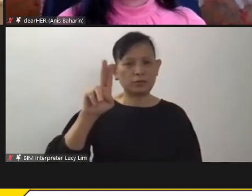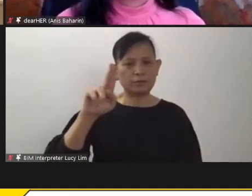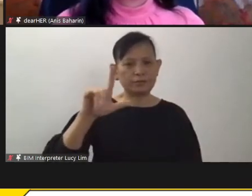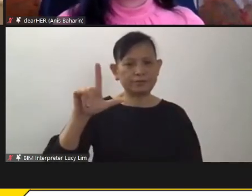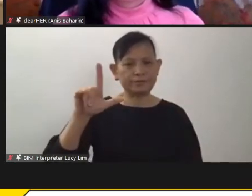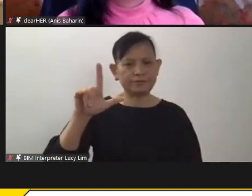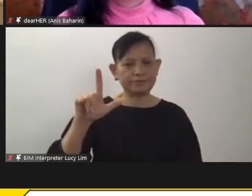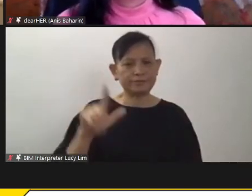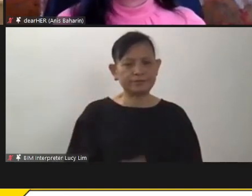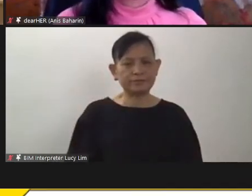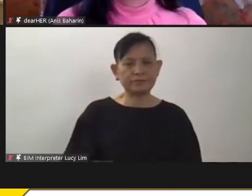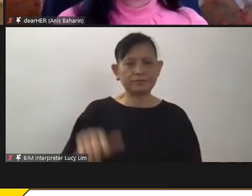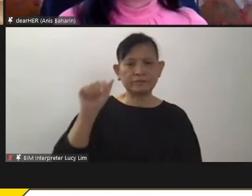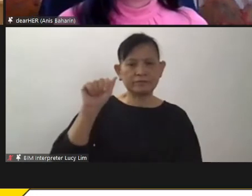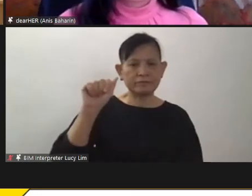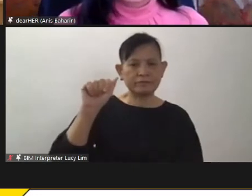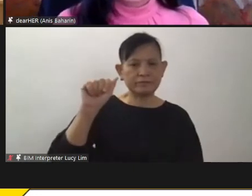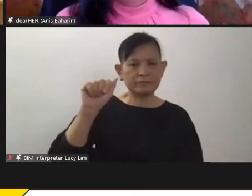Anis?